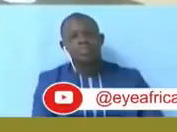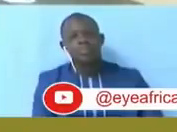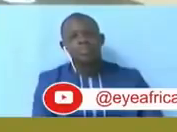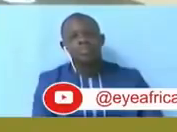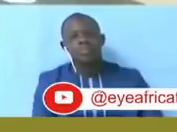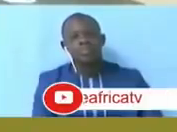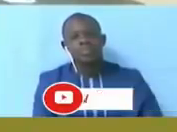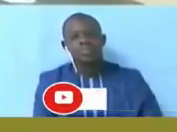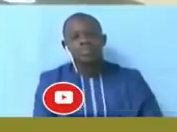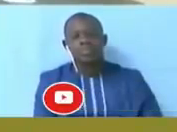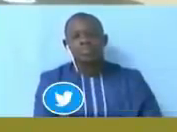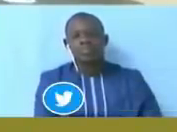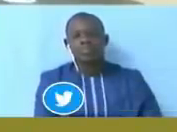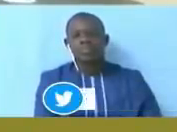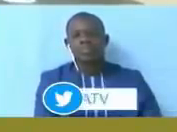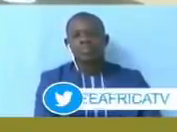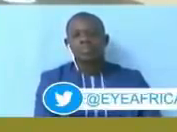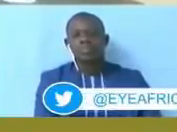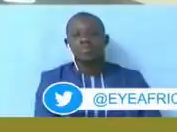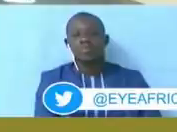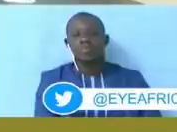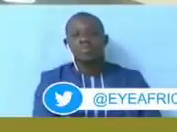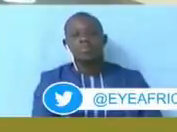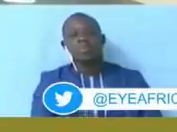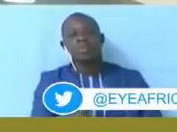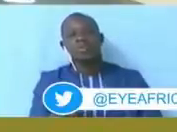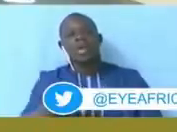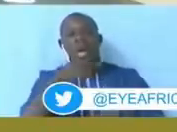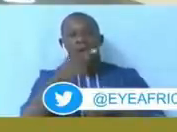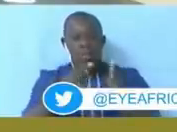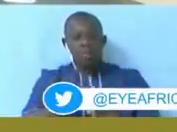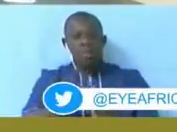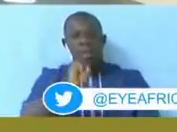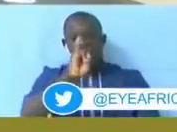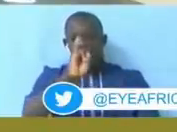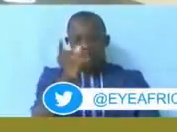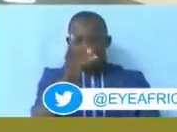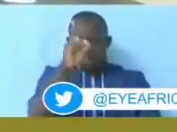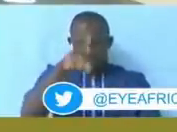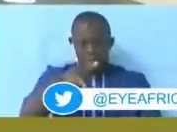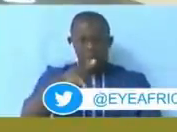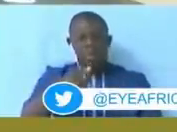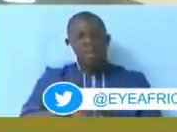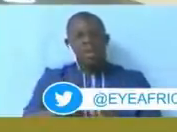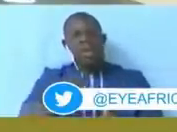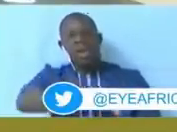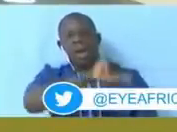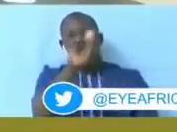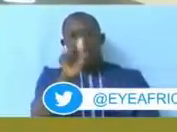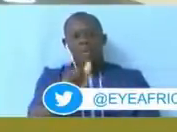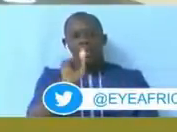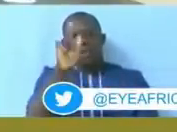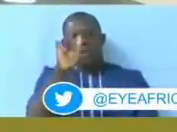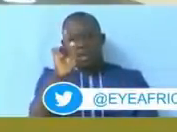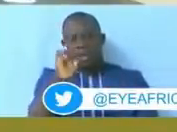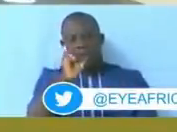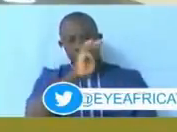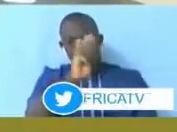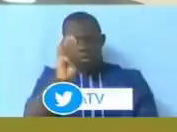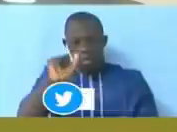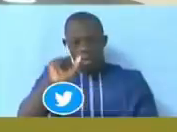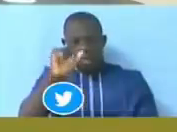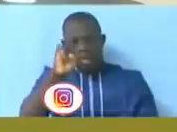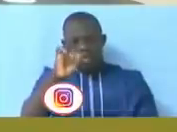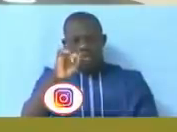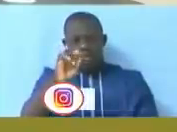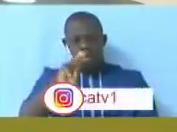IGP versus Keba Conte and Sekou Conte. Ha wolam case di me alan ko police wol le ba ko no aning Sekou